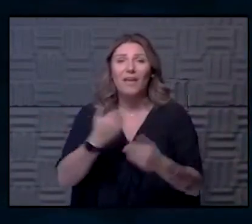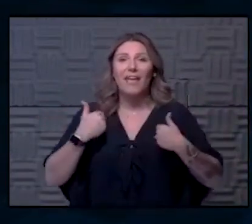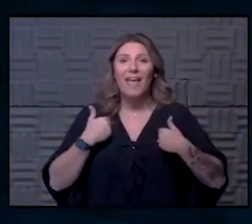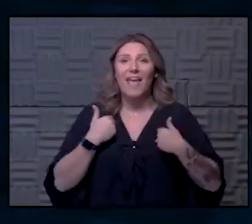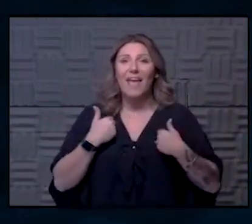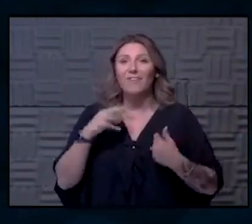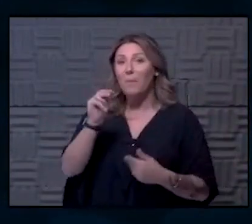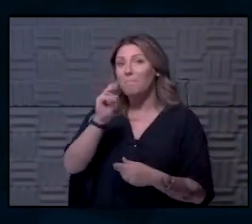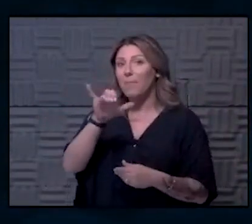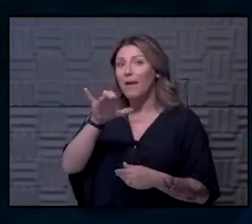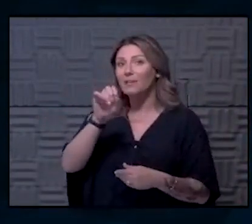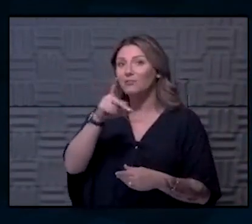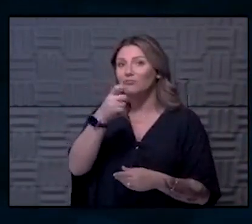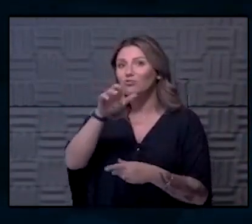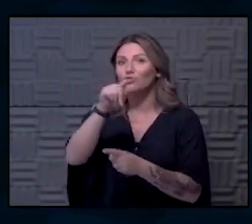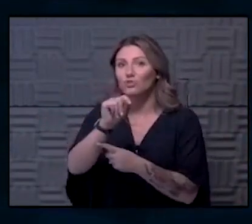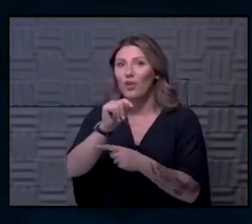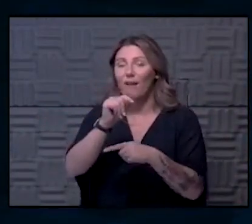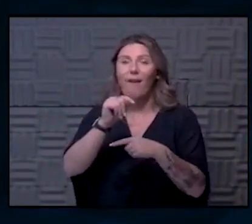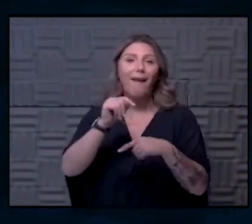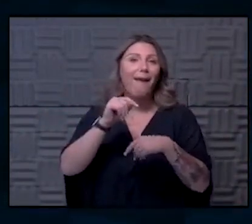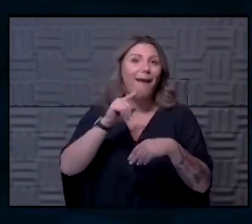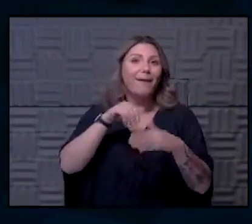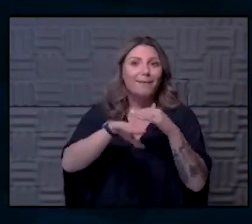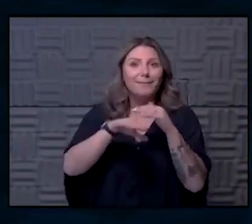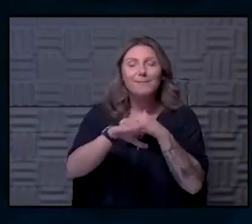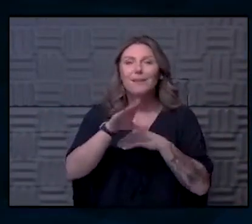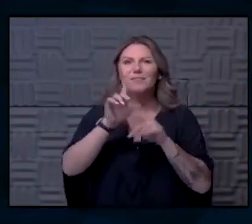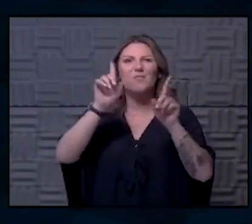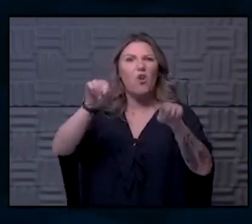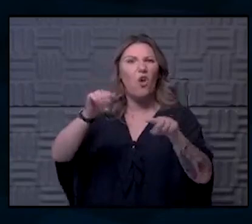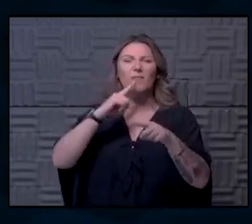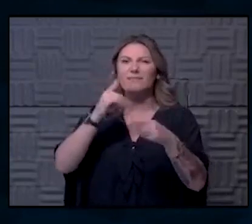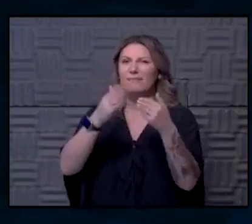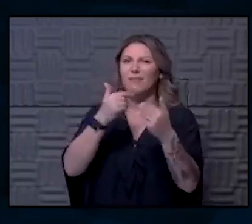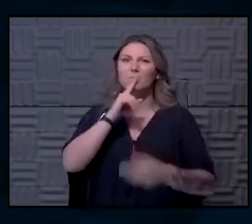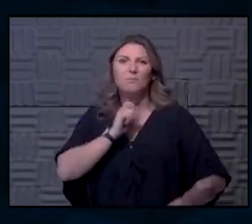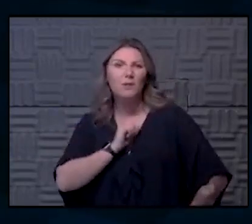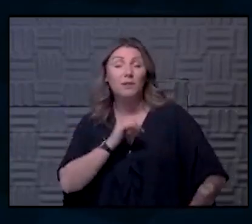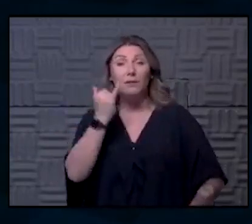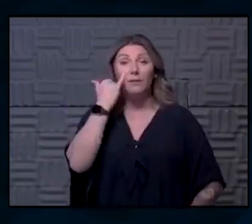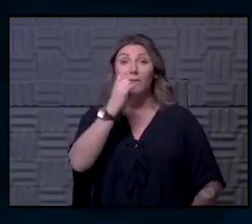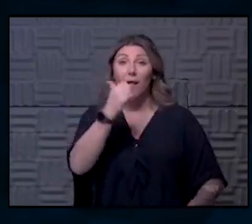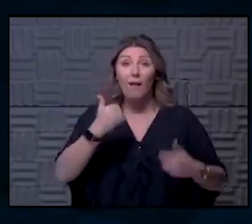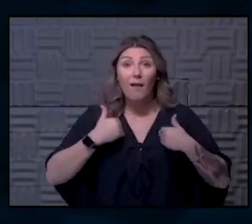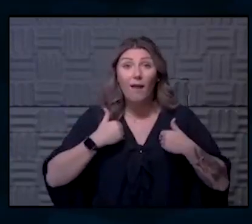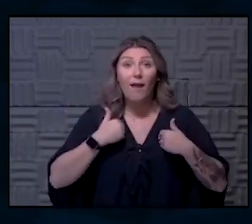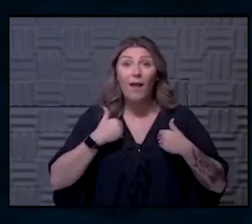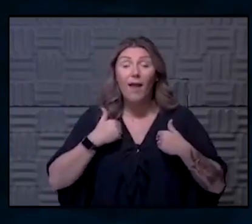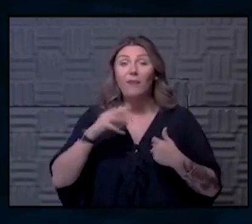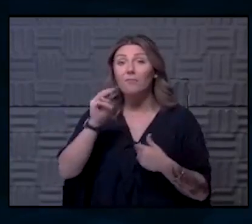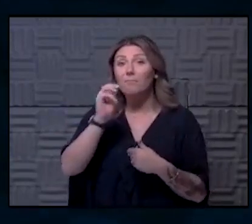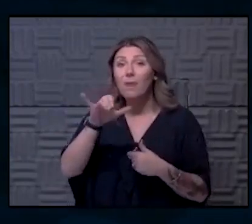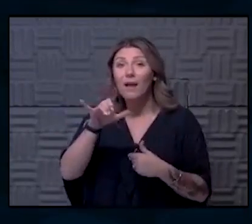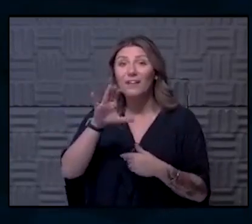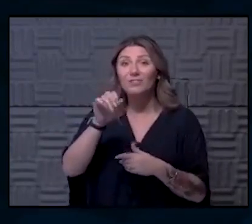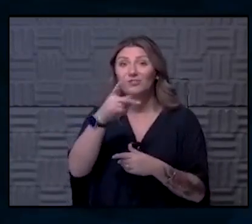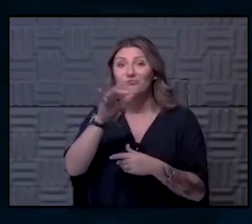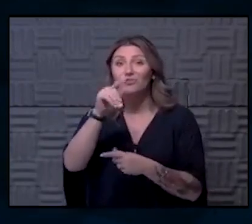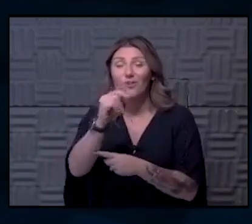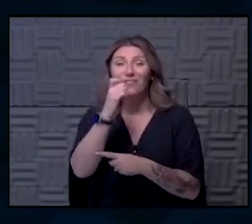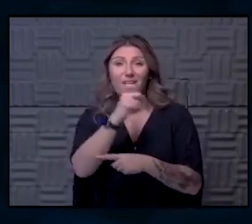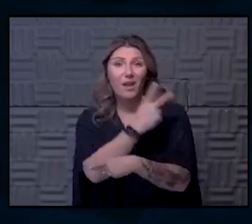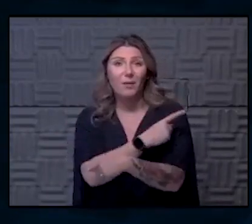MyChart access, you can go to MyChart and make an appointment. It's very easy. If you don't have MyChart access, or if you're not a